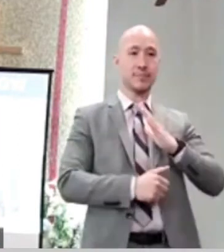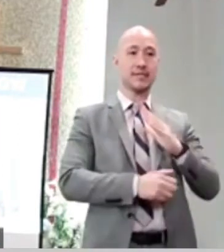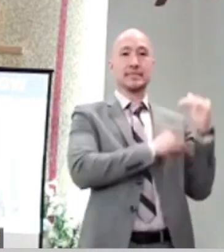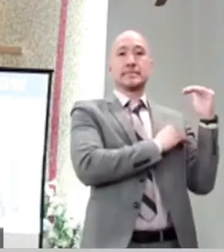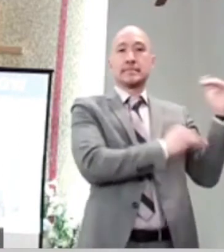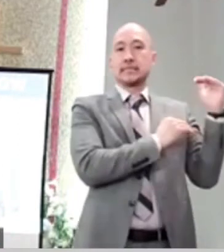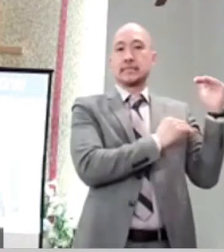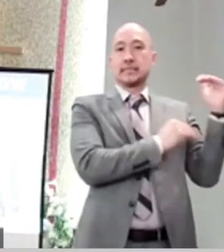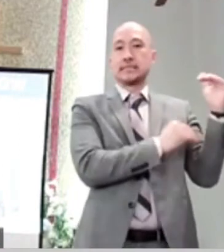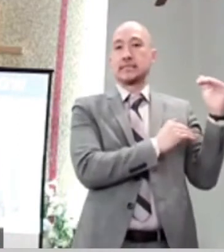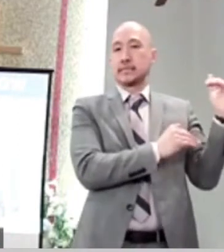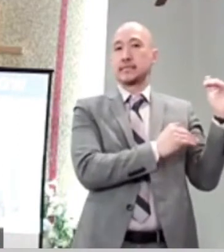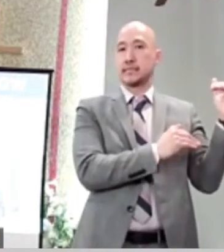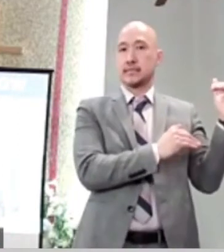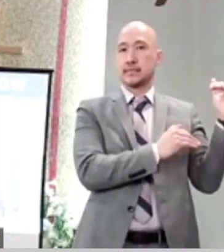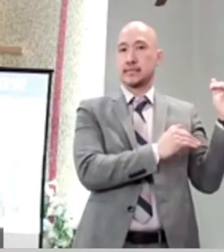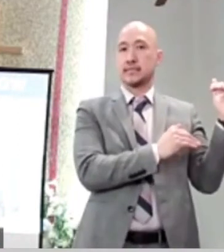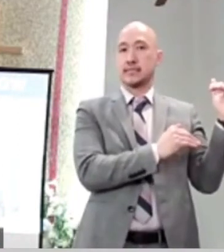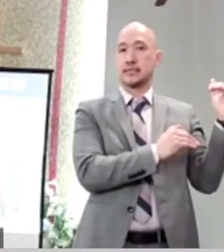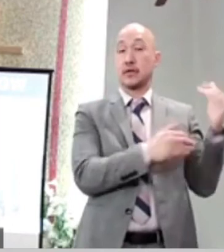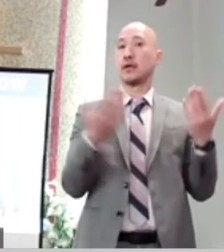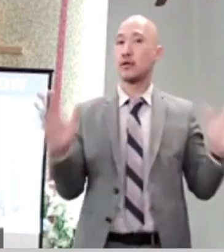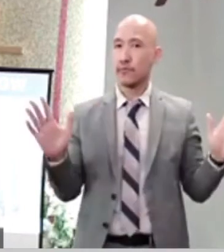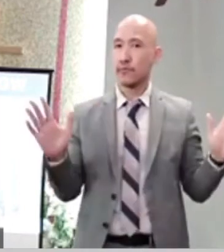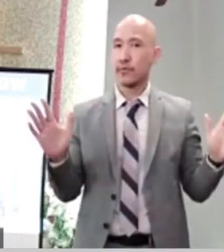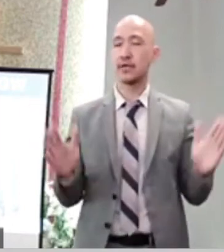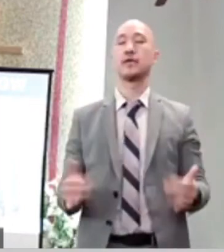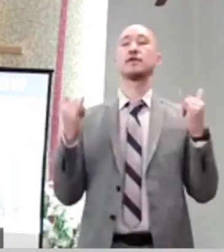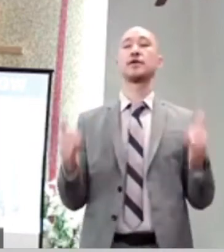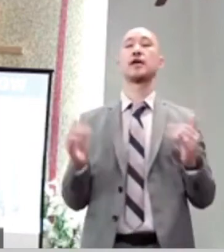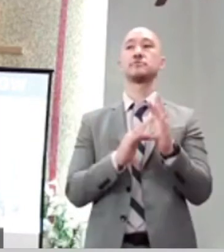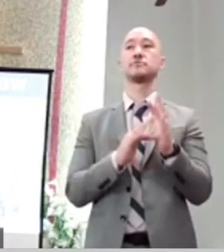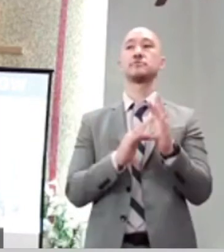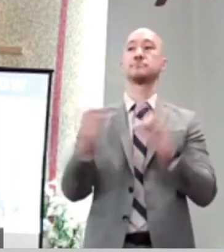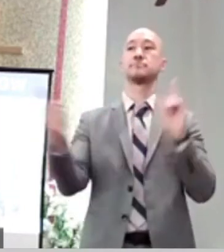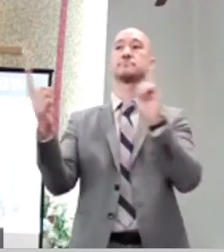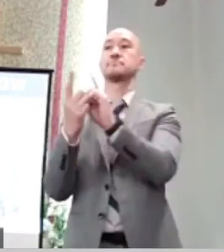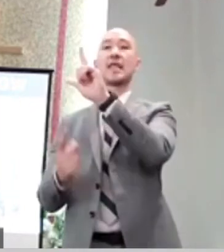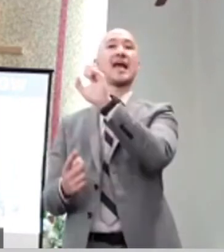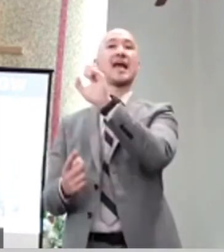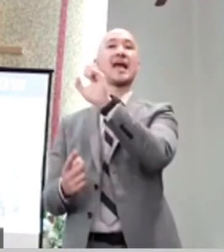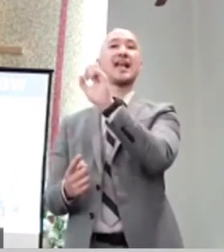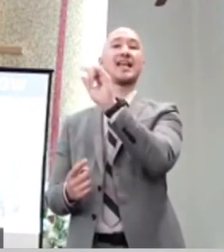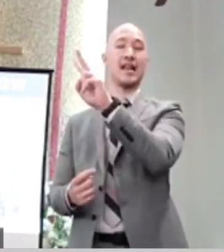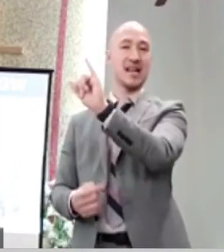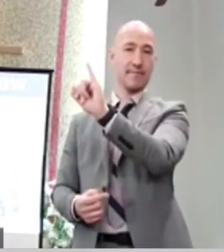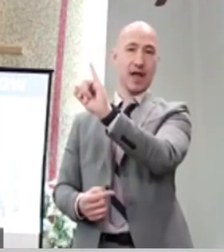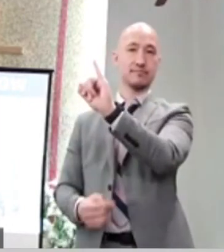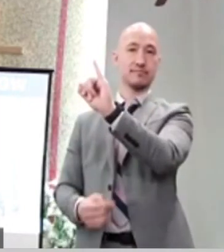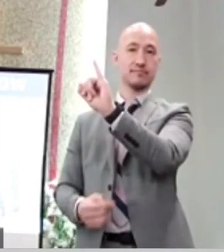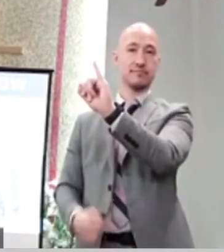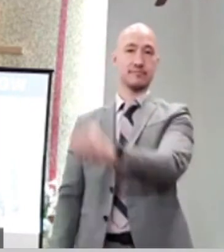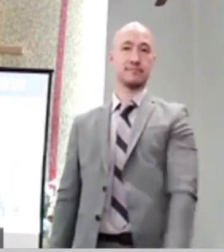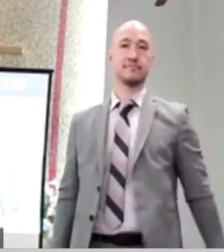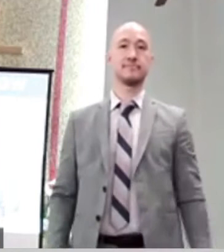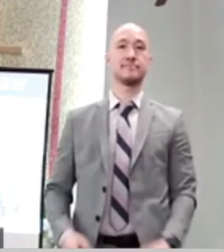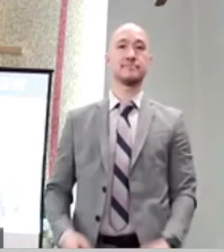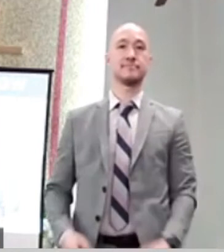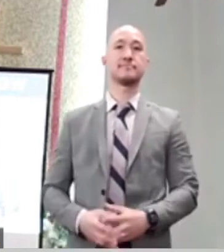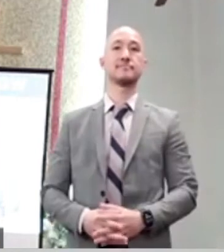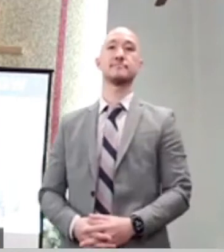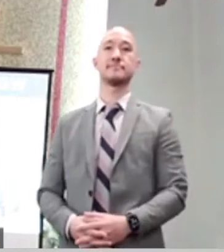that they could lower him in front of Jesus? Well, this is happening right after that. And so he comes across Levi, whom